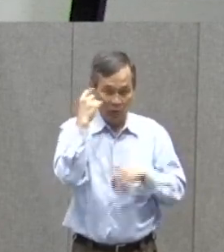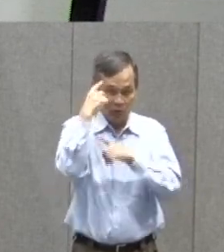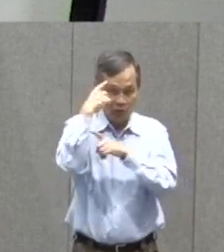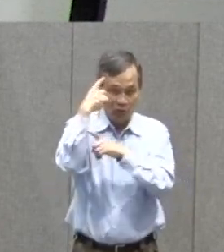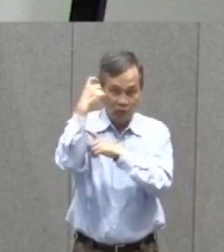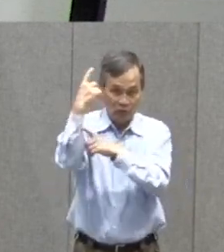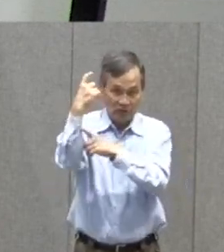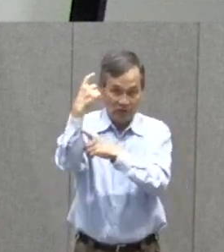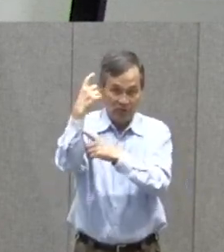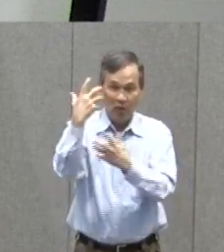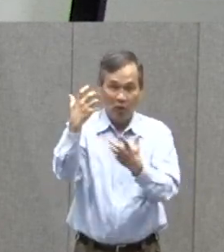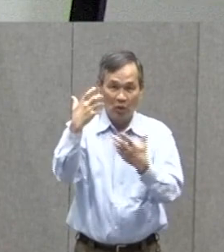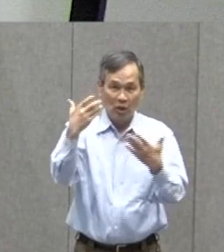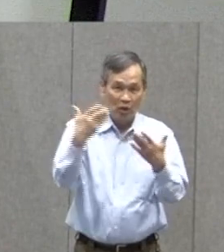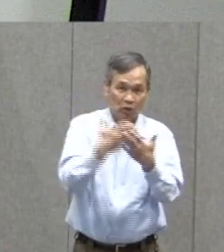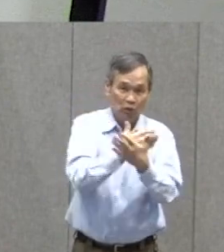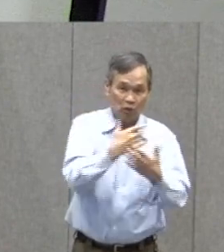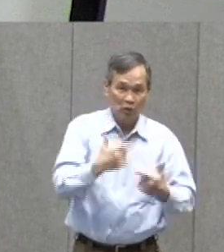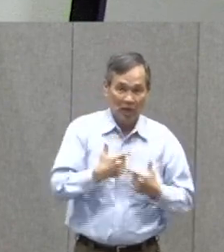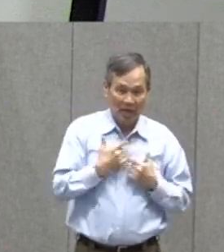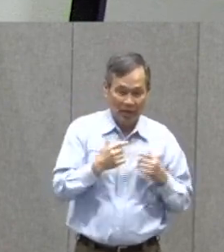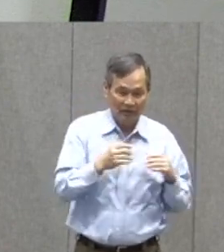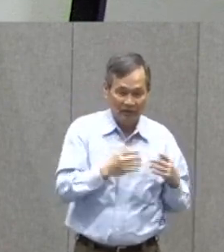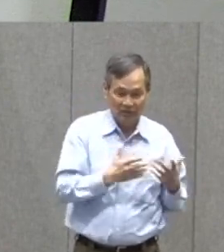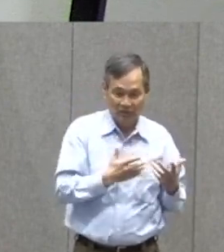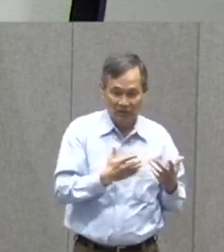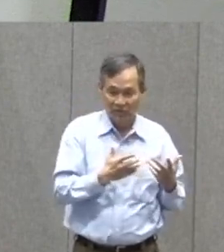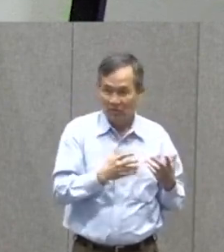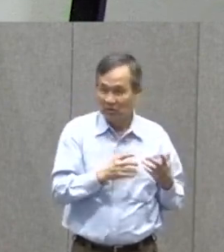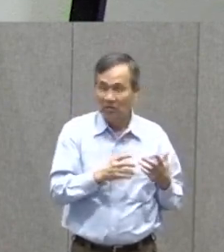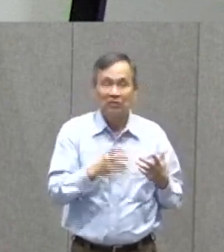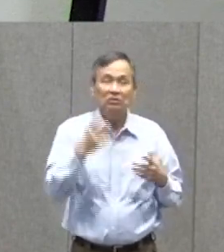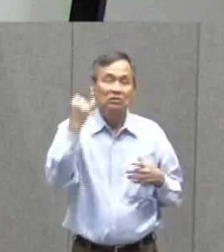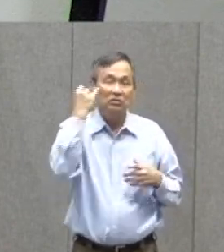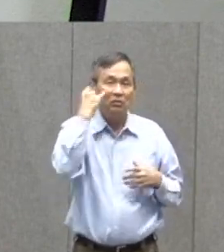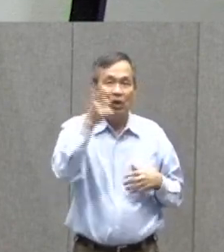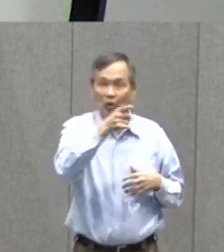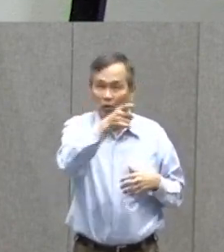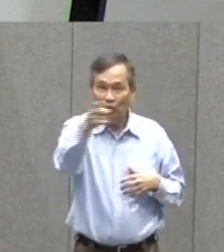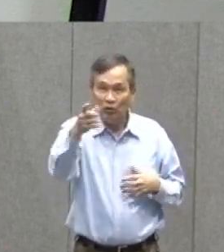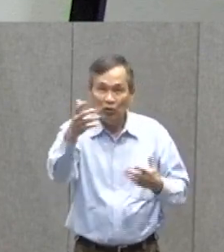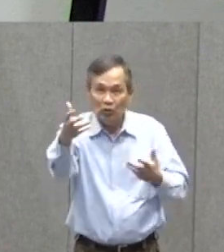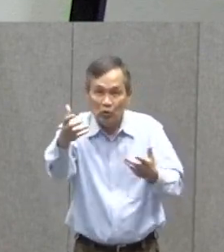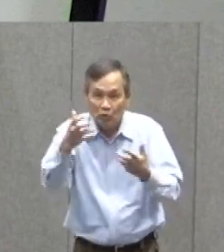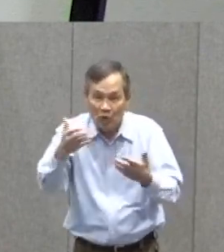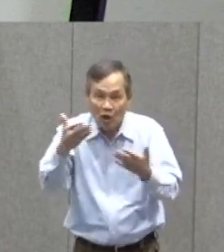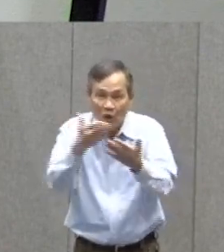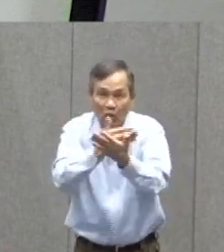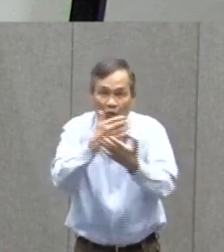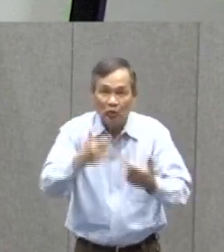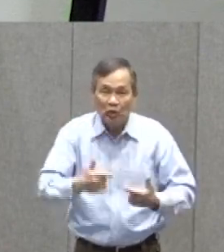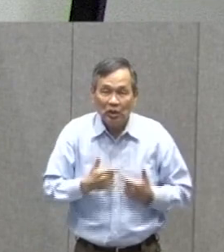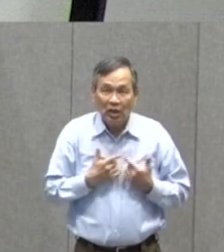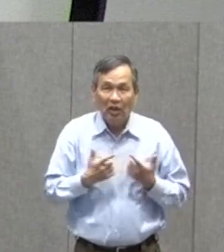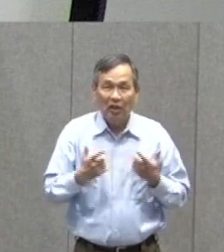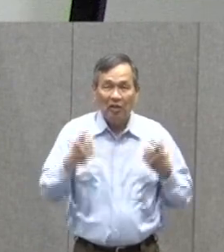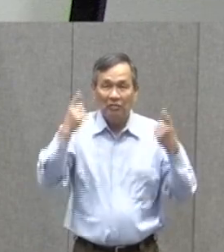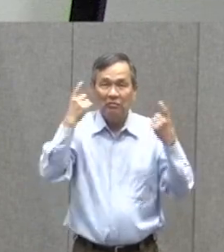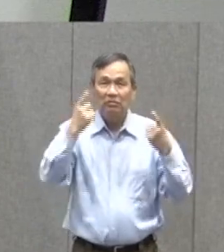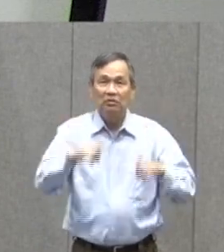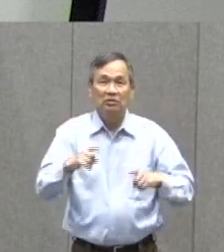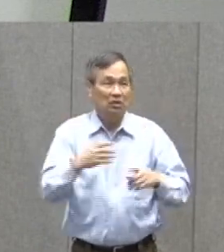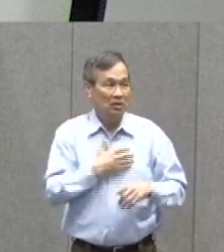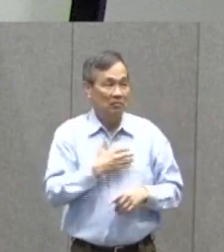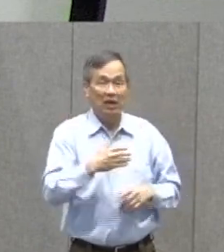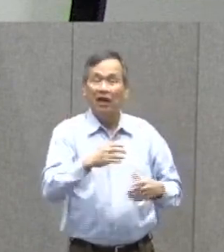of a new life and it came to you? So what if you dreamed of a new life? You came, for example, my parents are immigrants